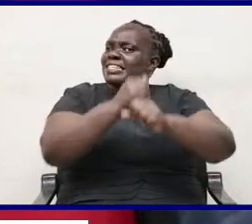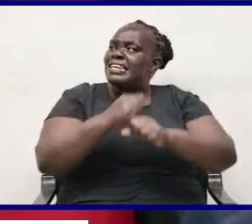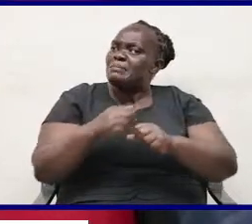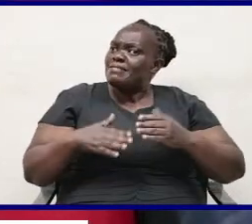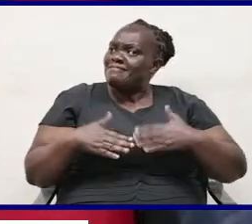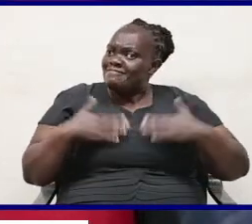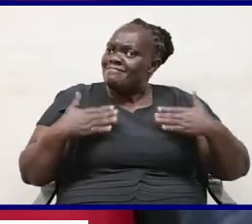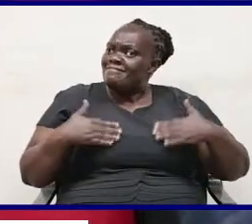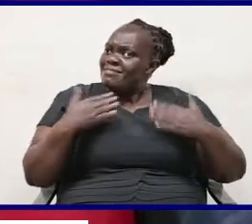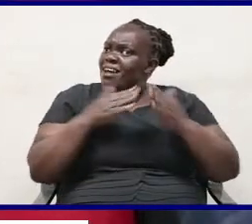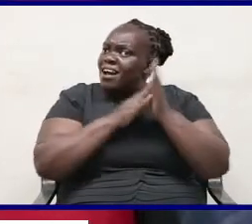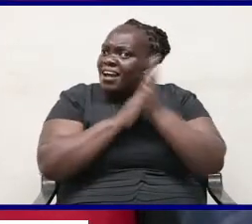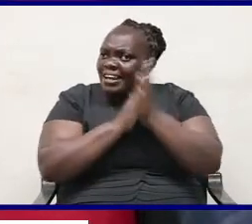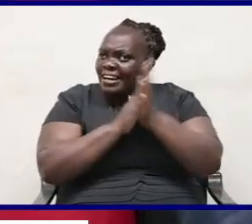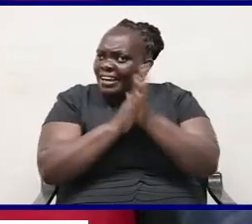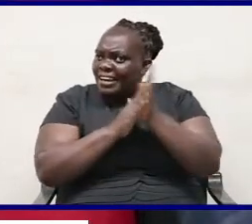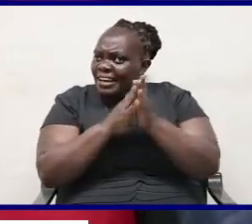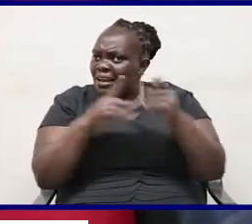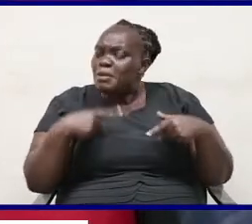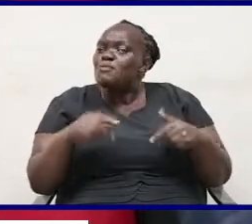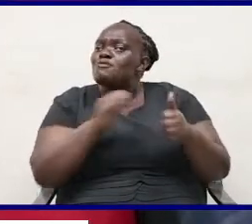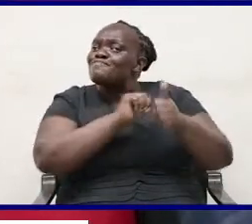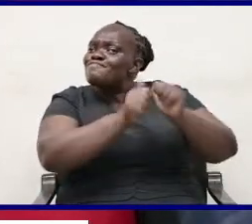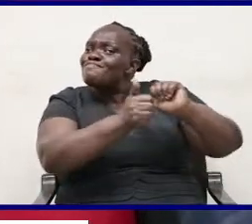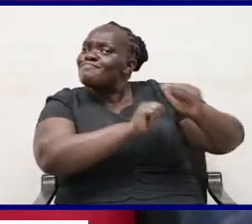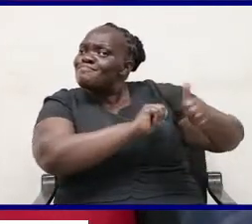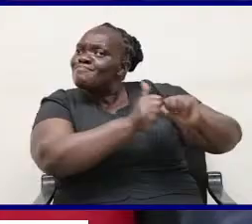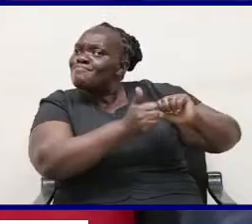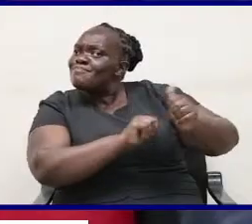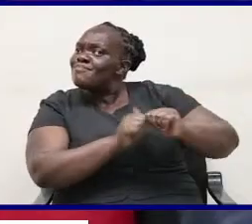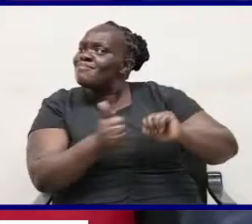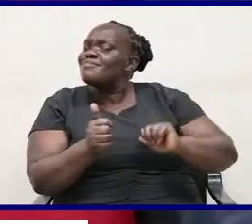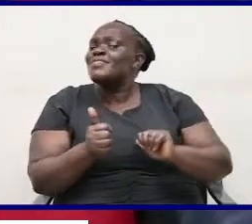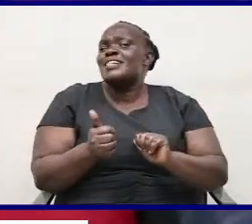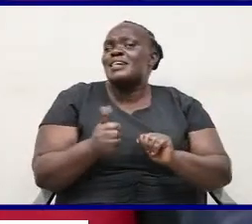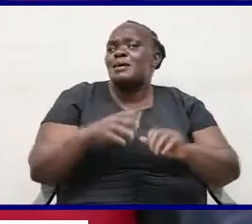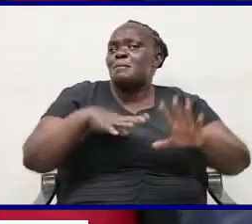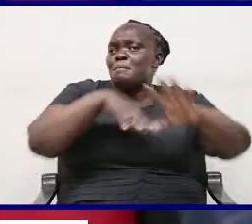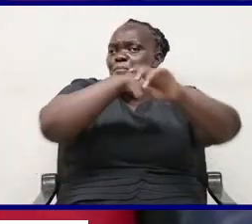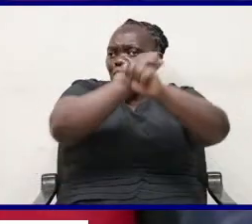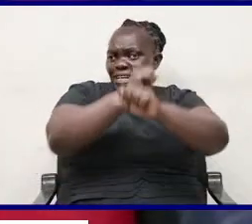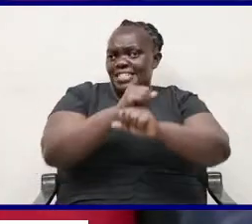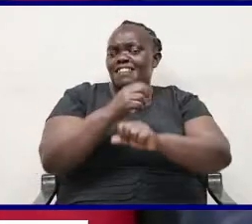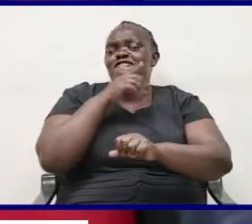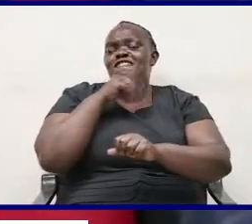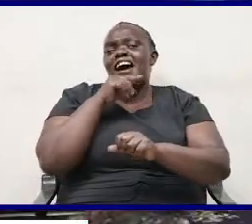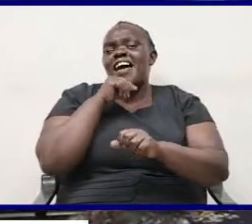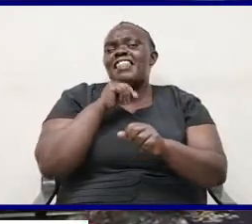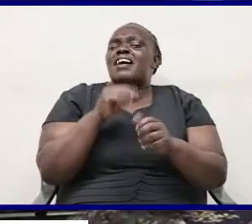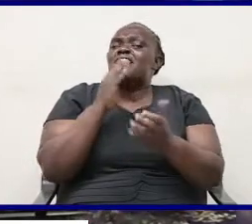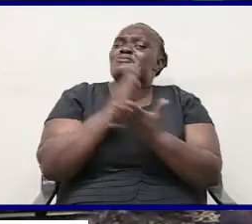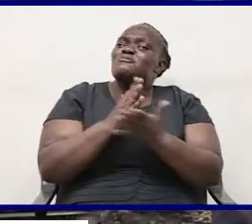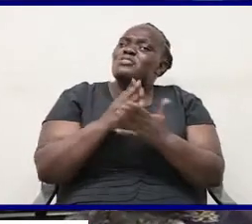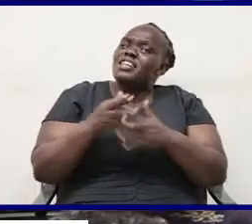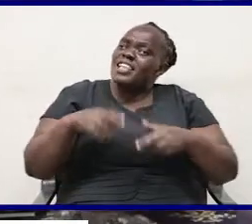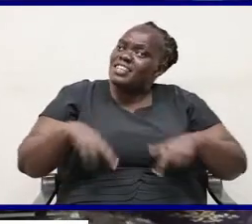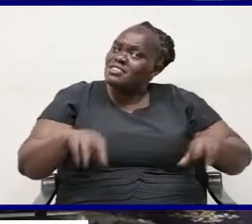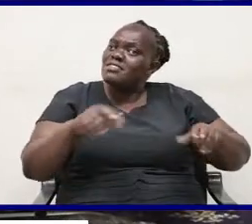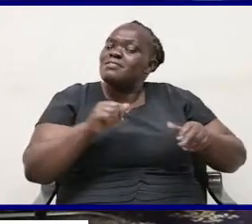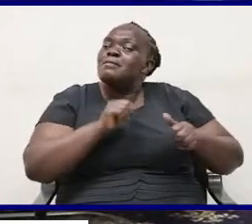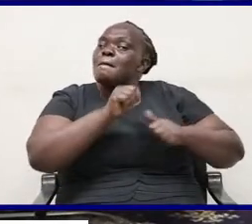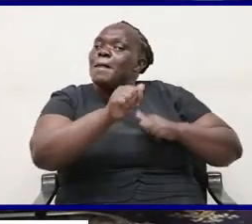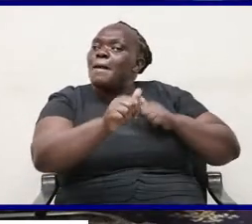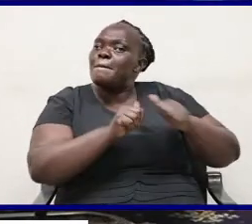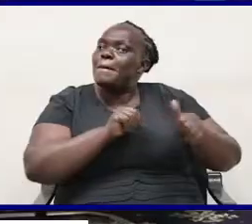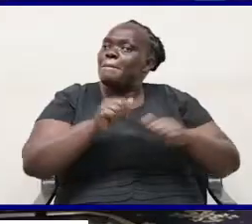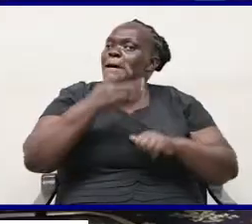Wow. seeing people line up for Jomo Kenyatta, the founding father, Yes. on the streets Yes. when he would pass